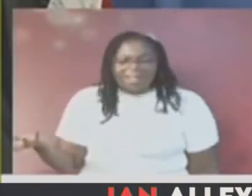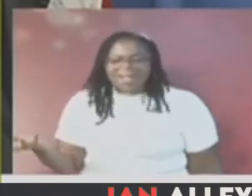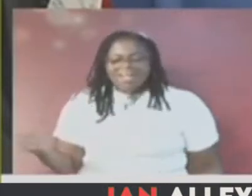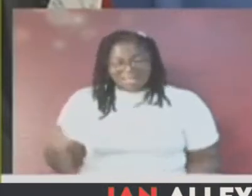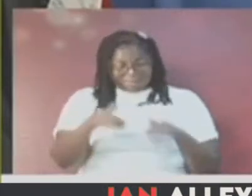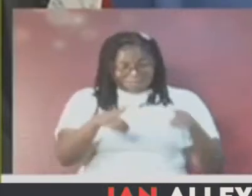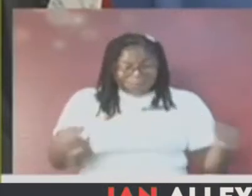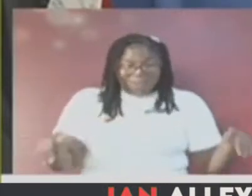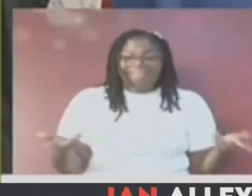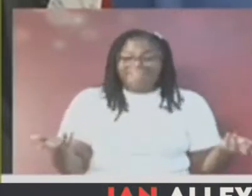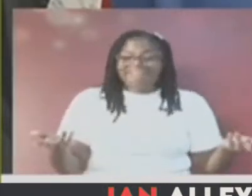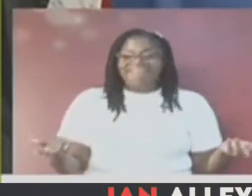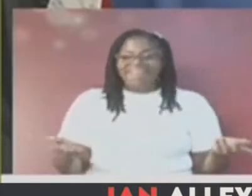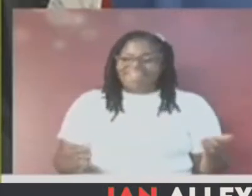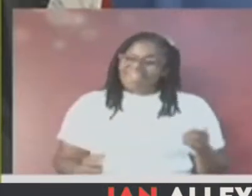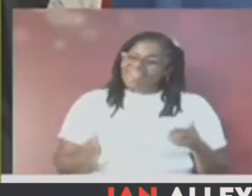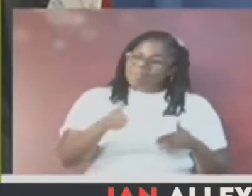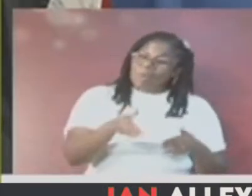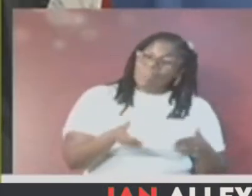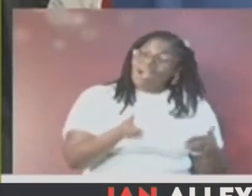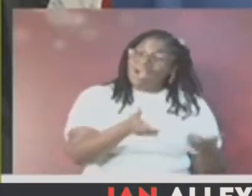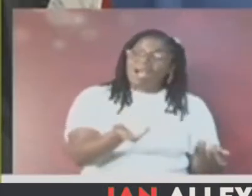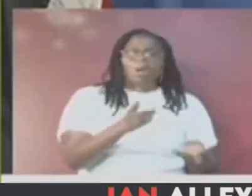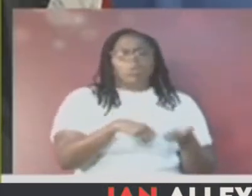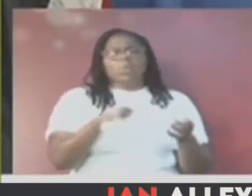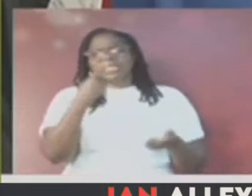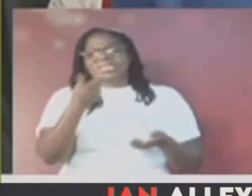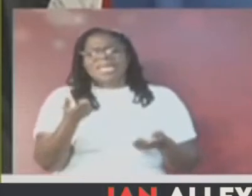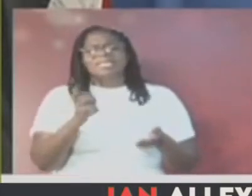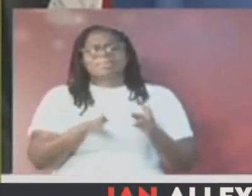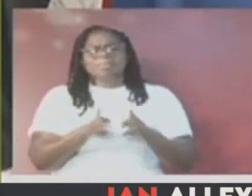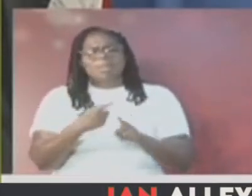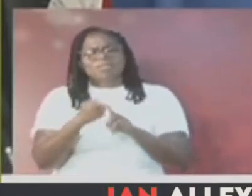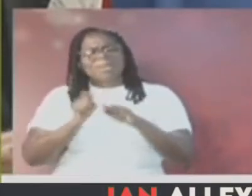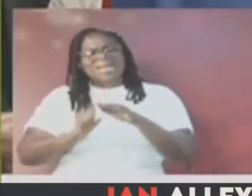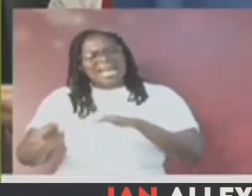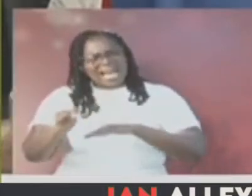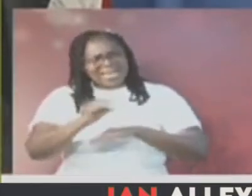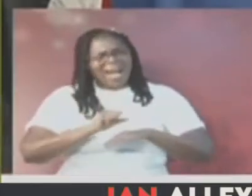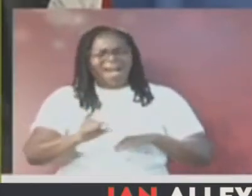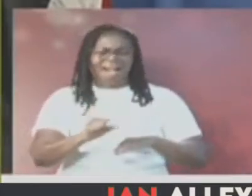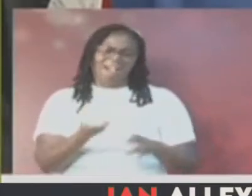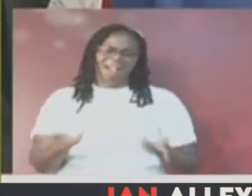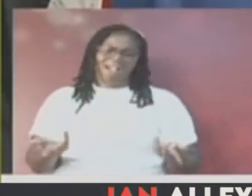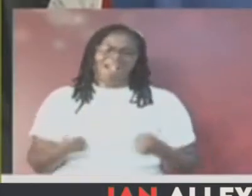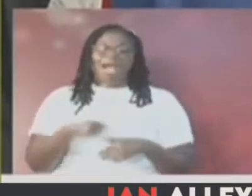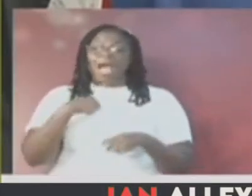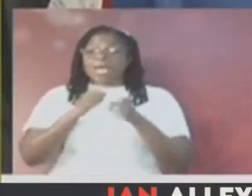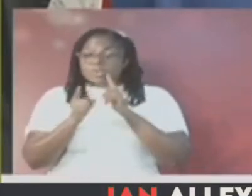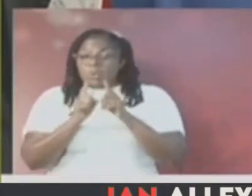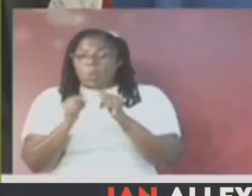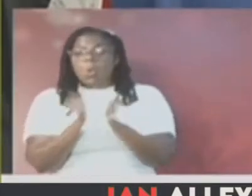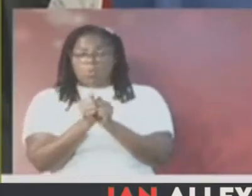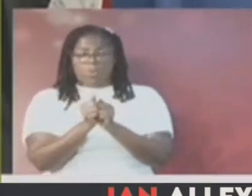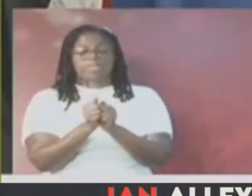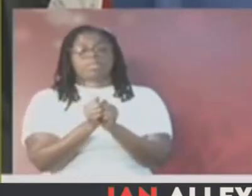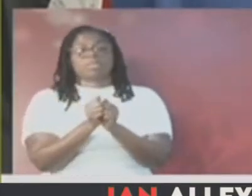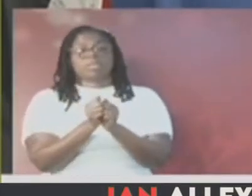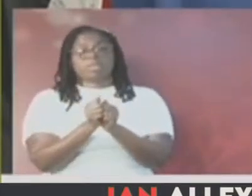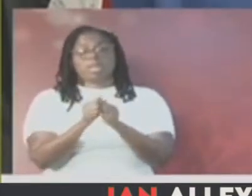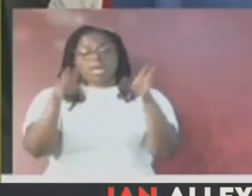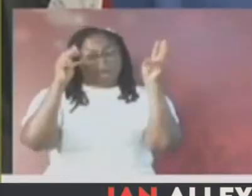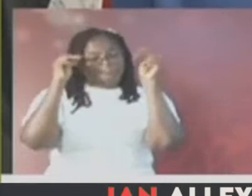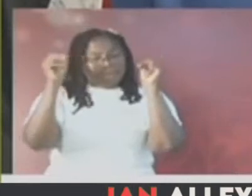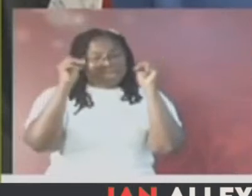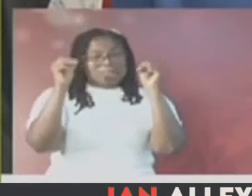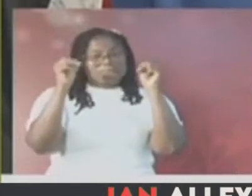what do we say to Guyanese? As a matter of fact, I had raised with the Minister of Health when we first saw what was happening in